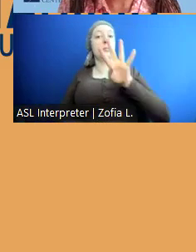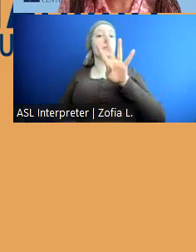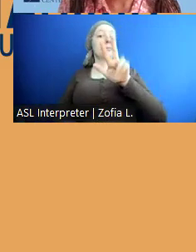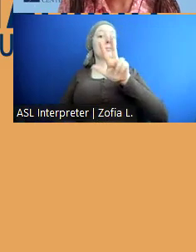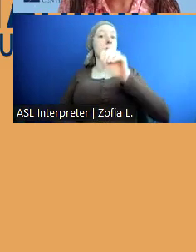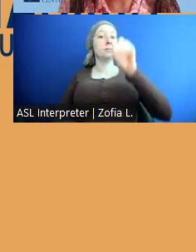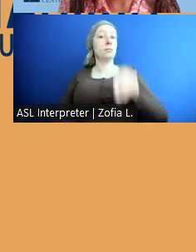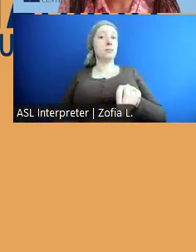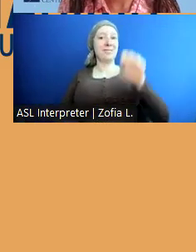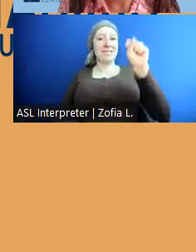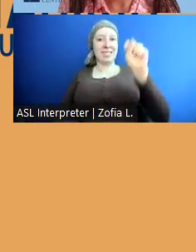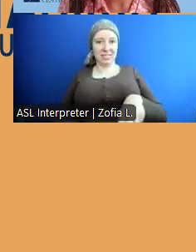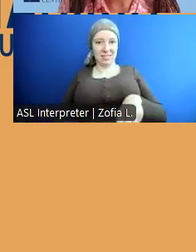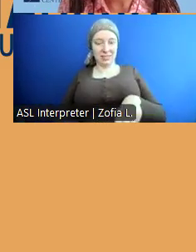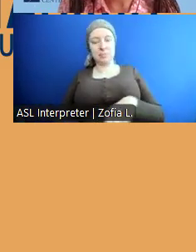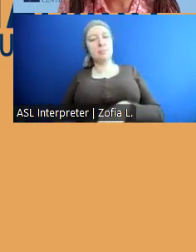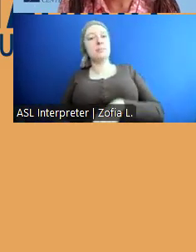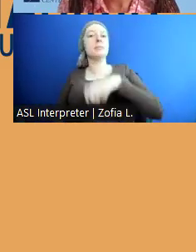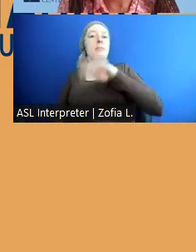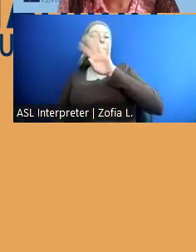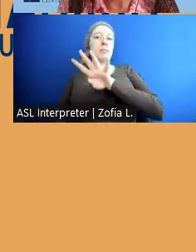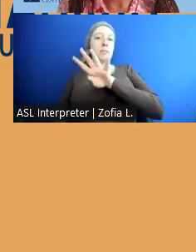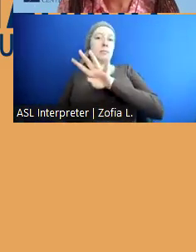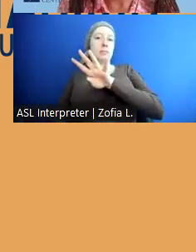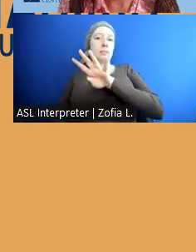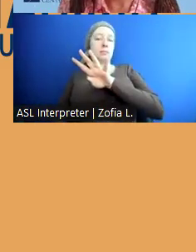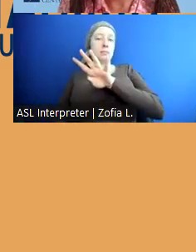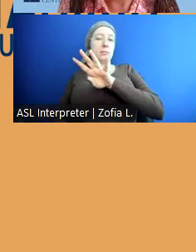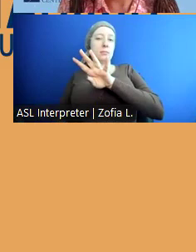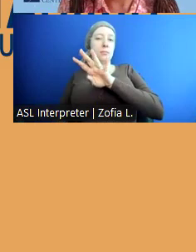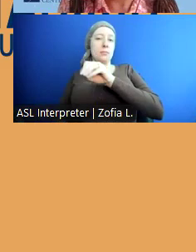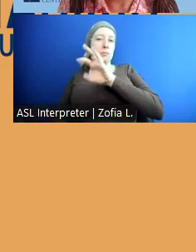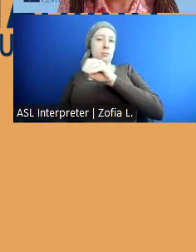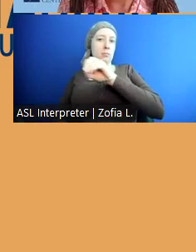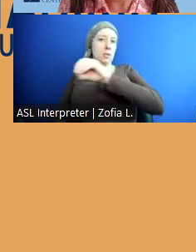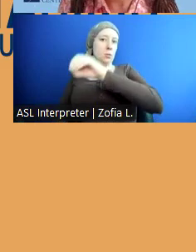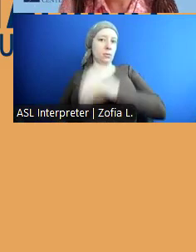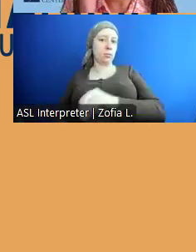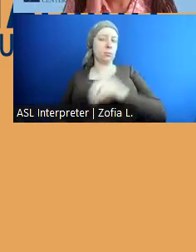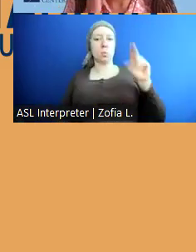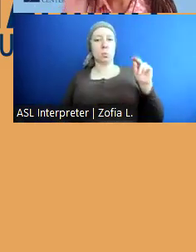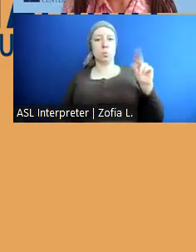43% say yes. And 40, about 40 says no.